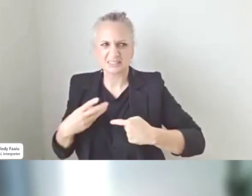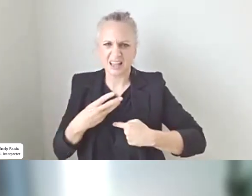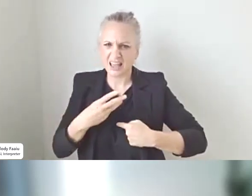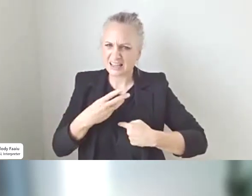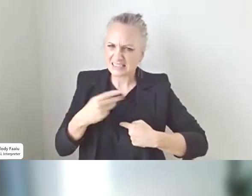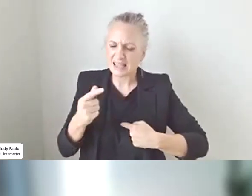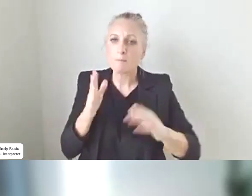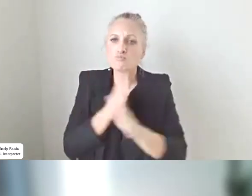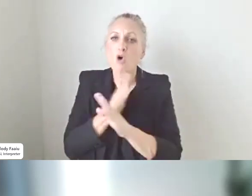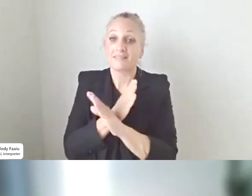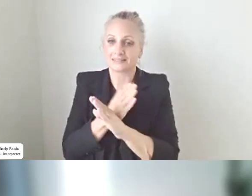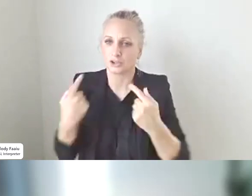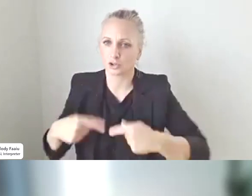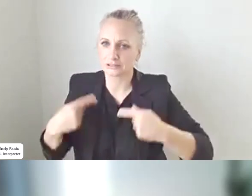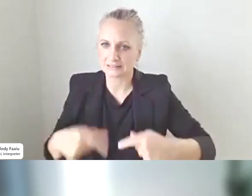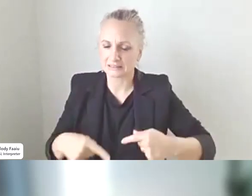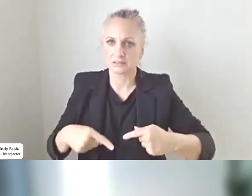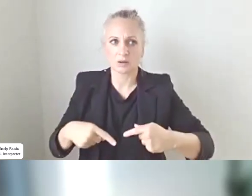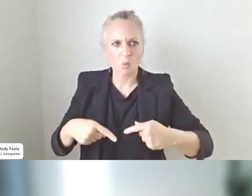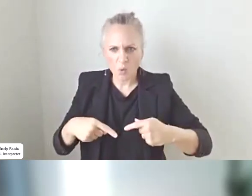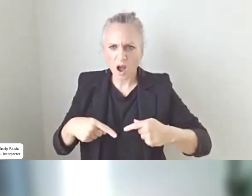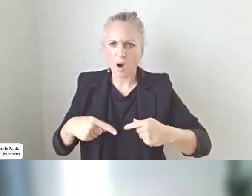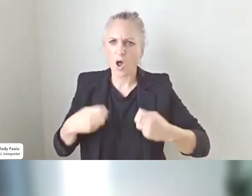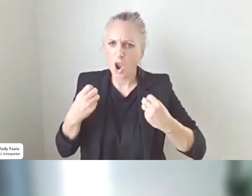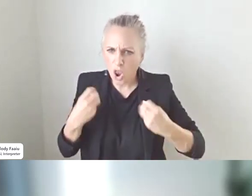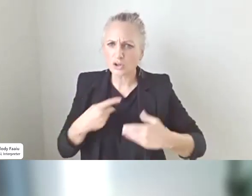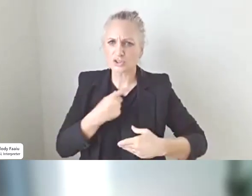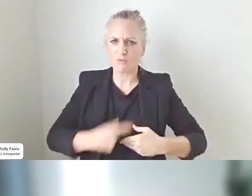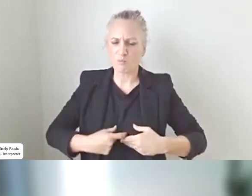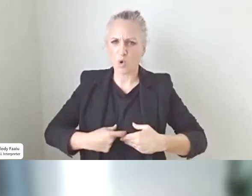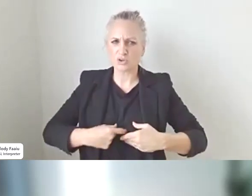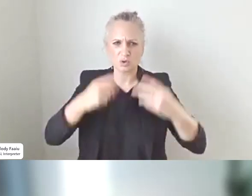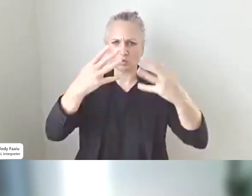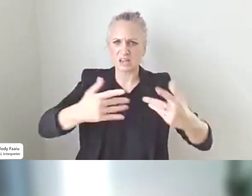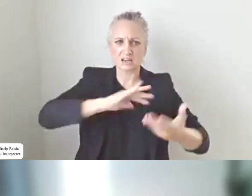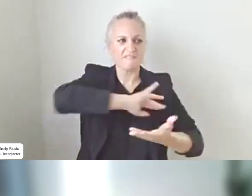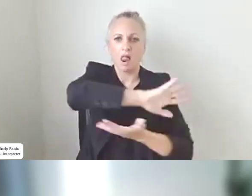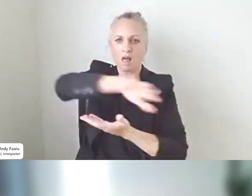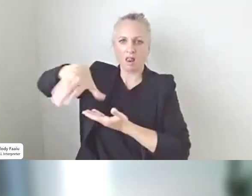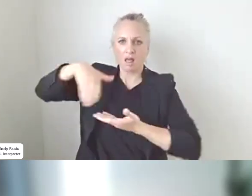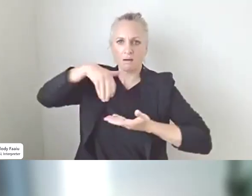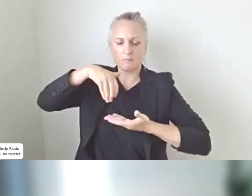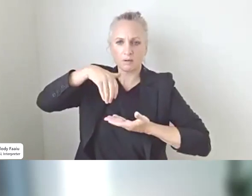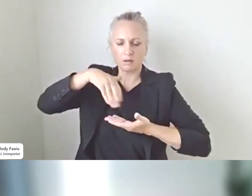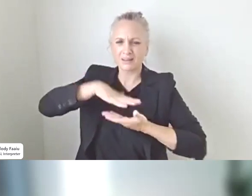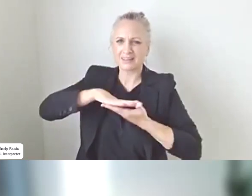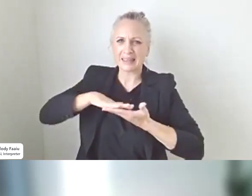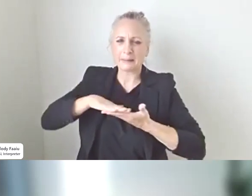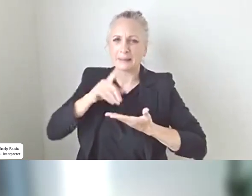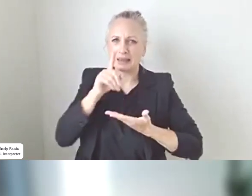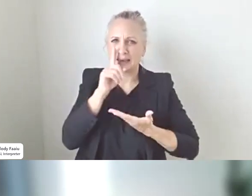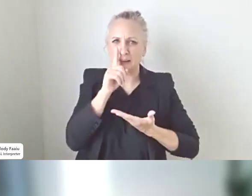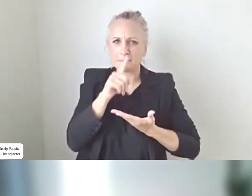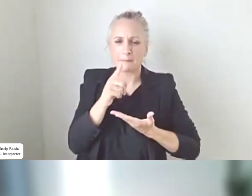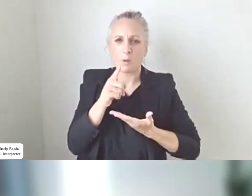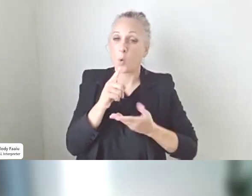around security, data privacy, and things like real consent. In fact, some of them means that people with that